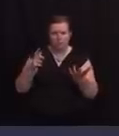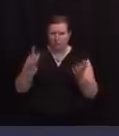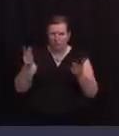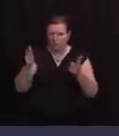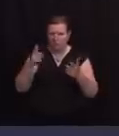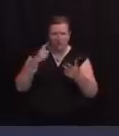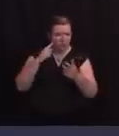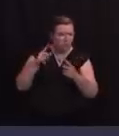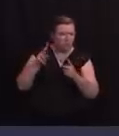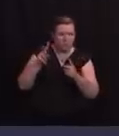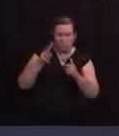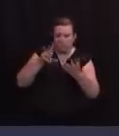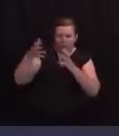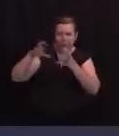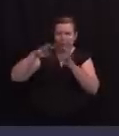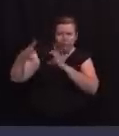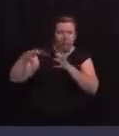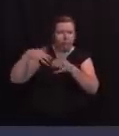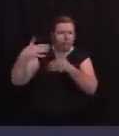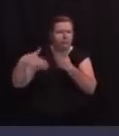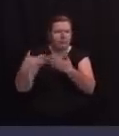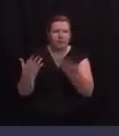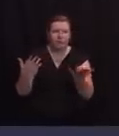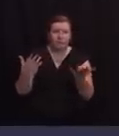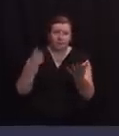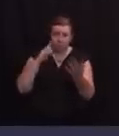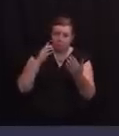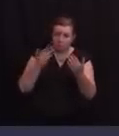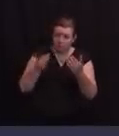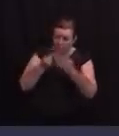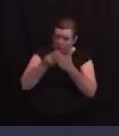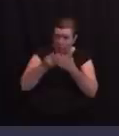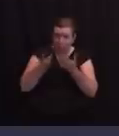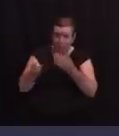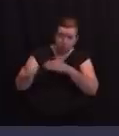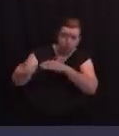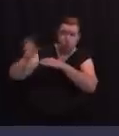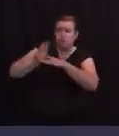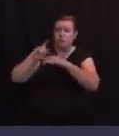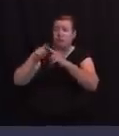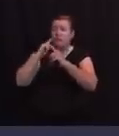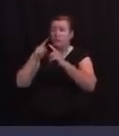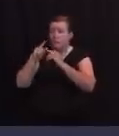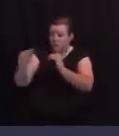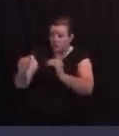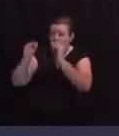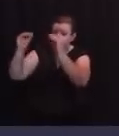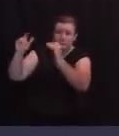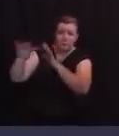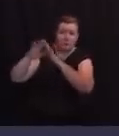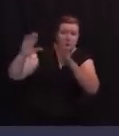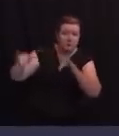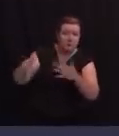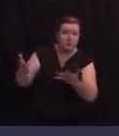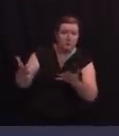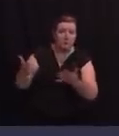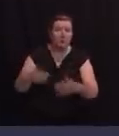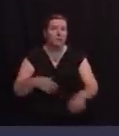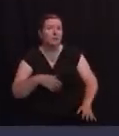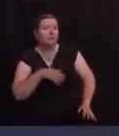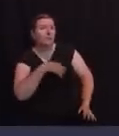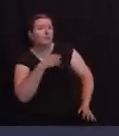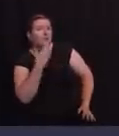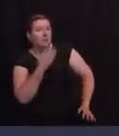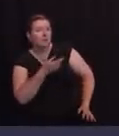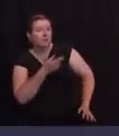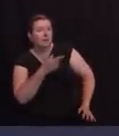I'm just wondering if there's going to be more money to upgrade unemployment. Thank you. I'm going to ask Ed to take the budget